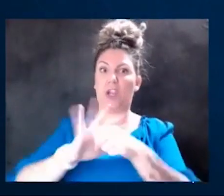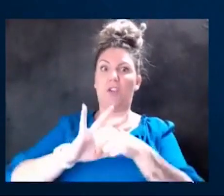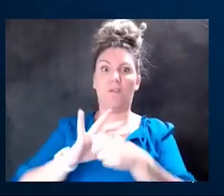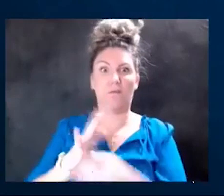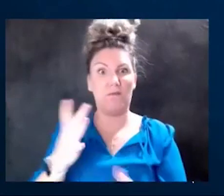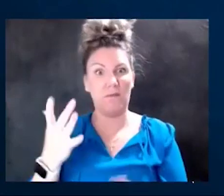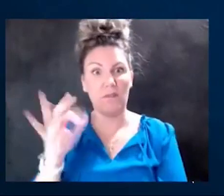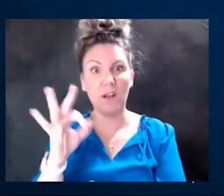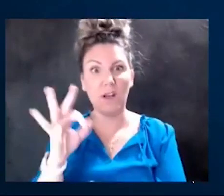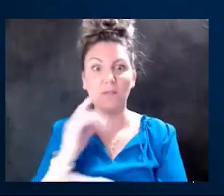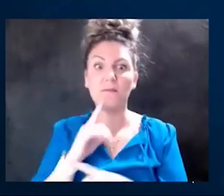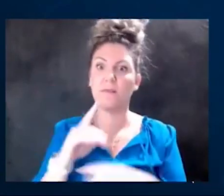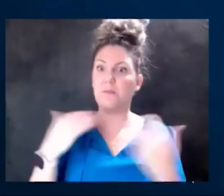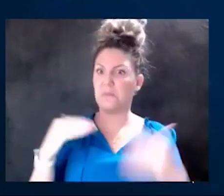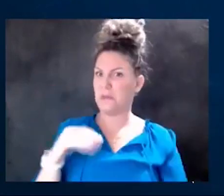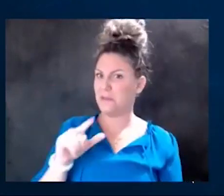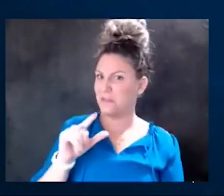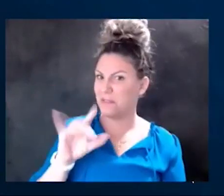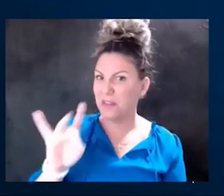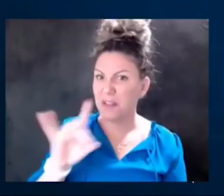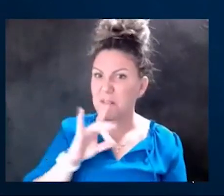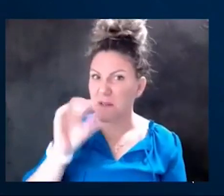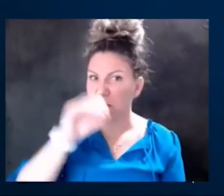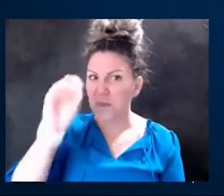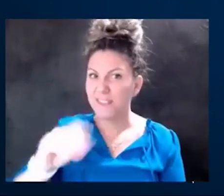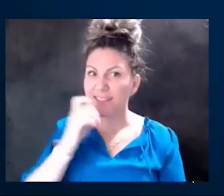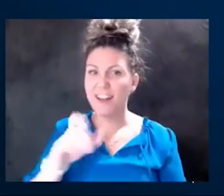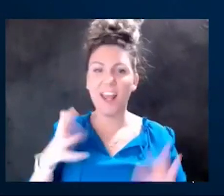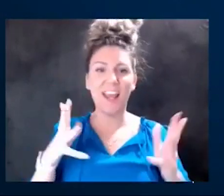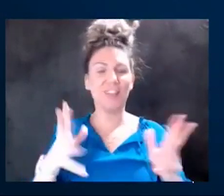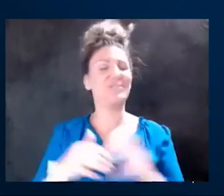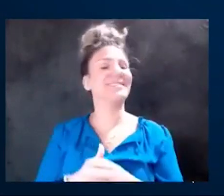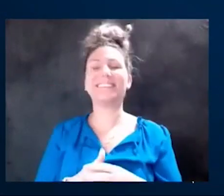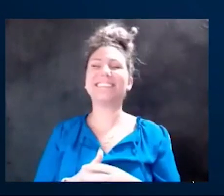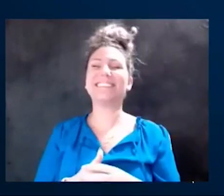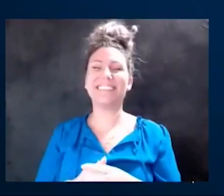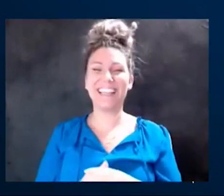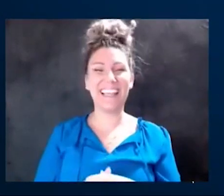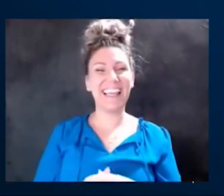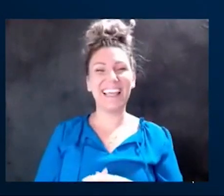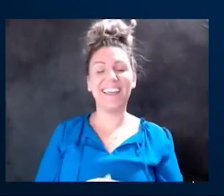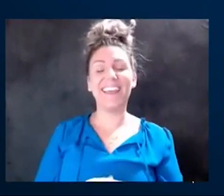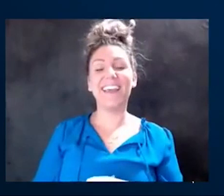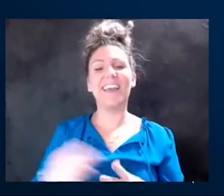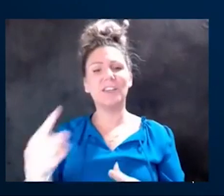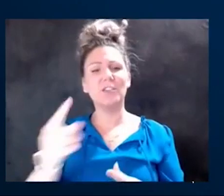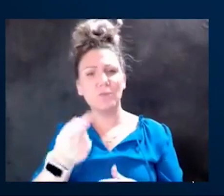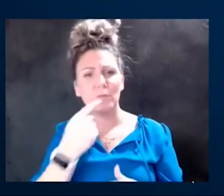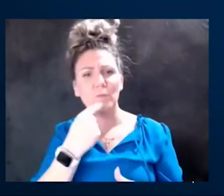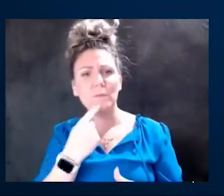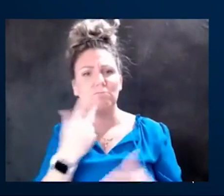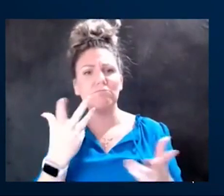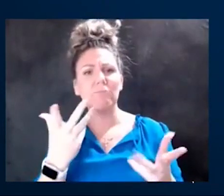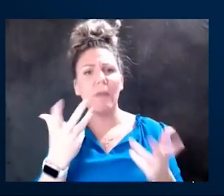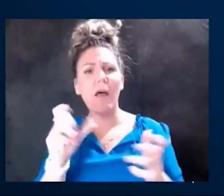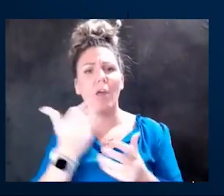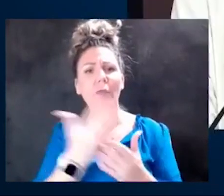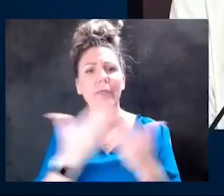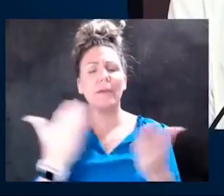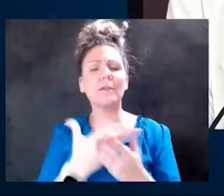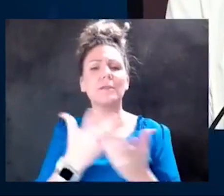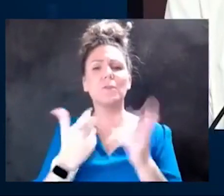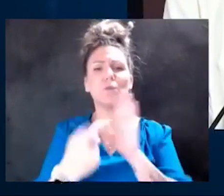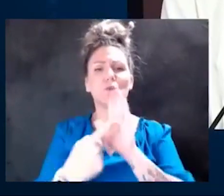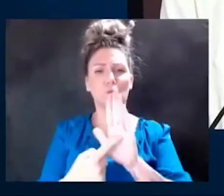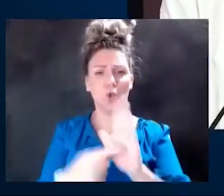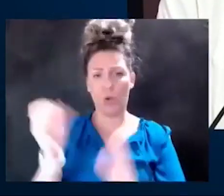just not true. Great. Well, thank you. So I think you may have some other things you want to show us about, for example, the percentage of